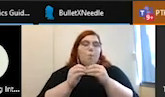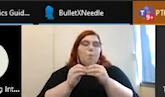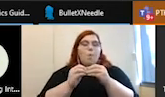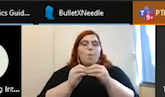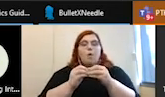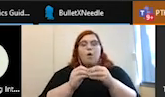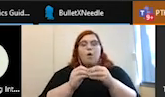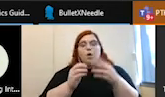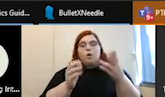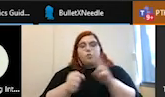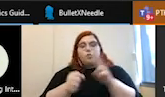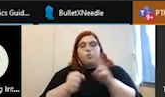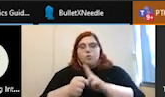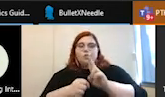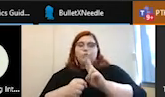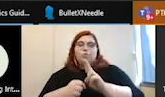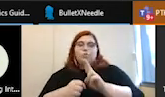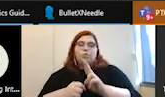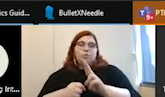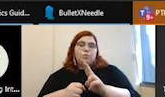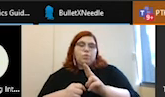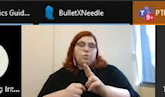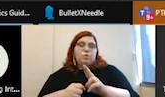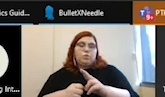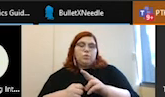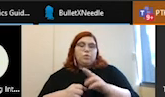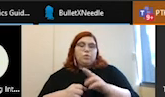I don't know, Rumble.